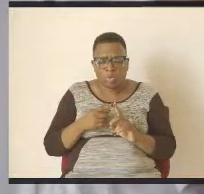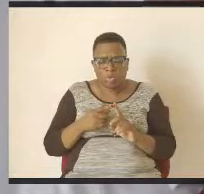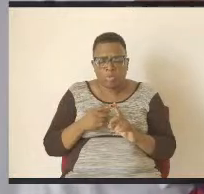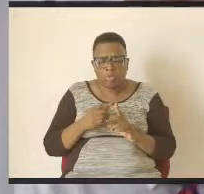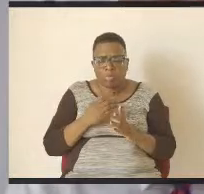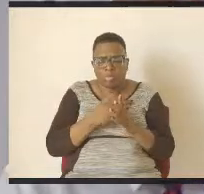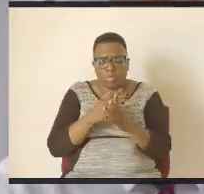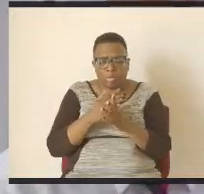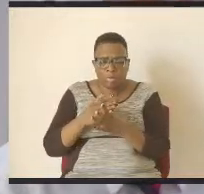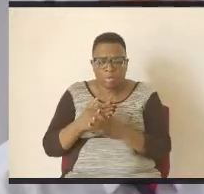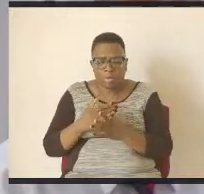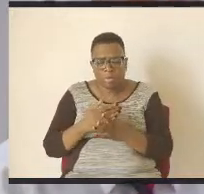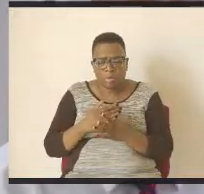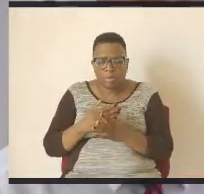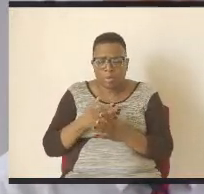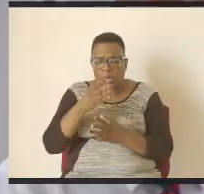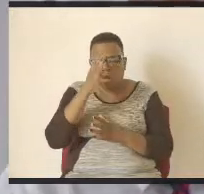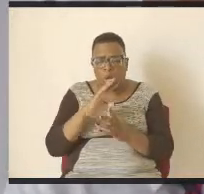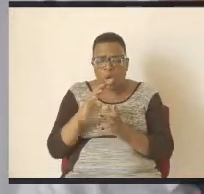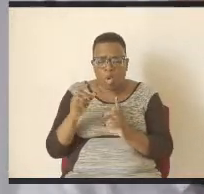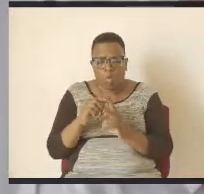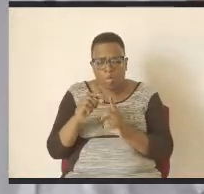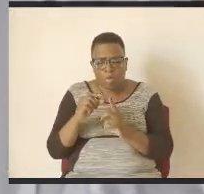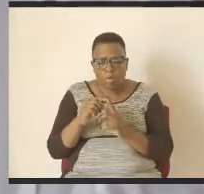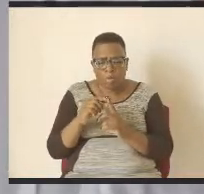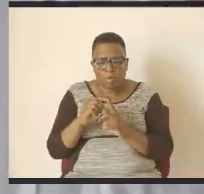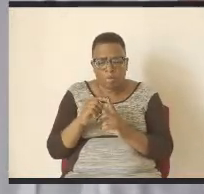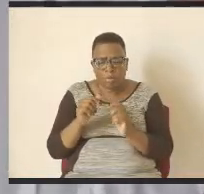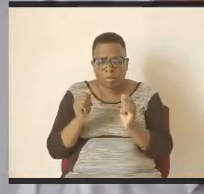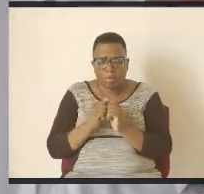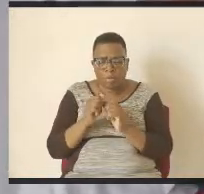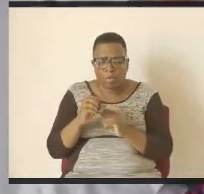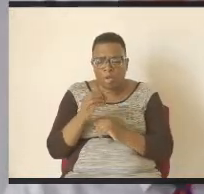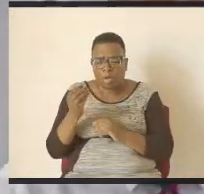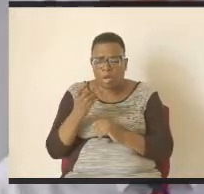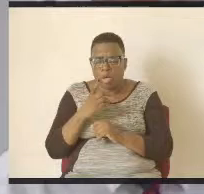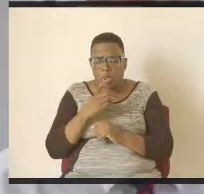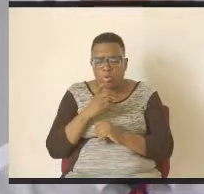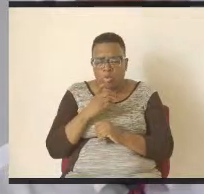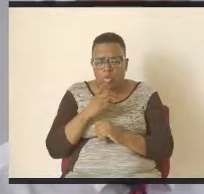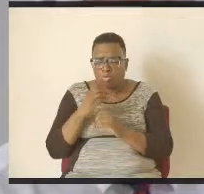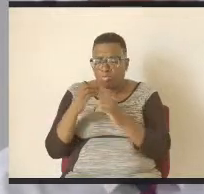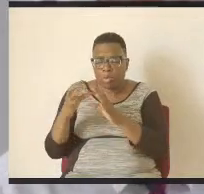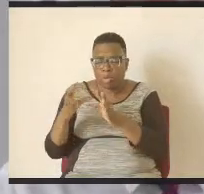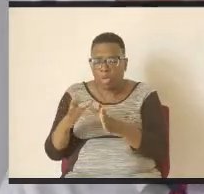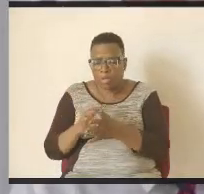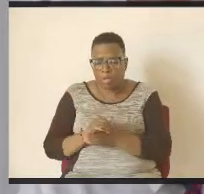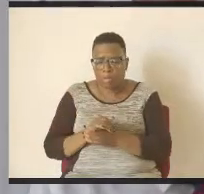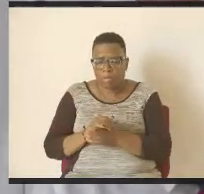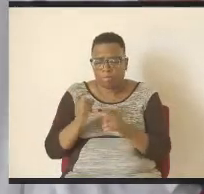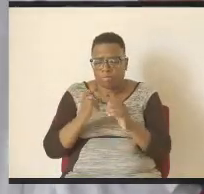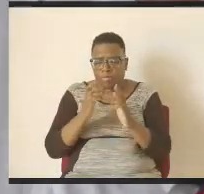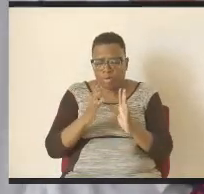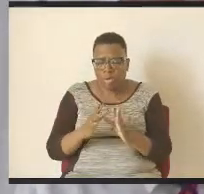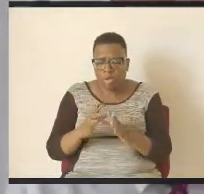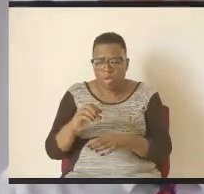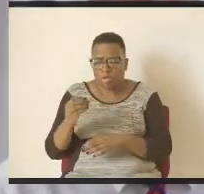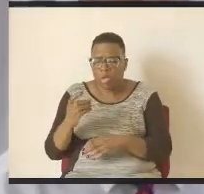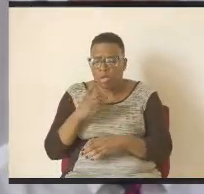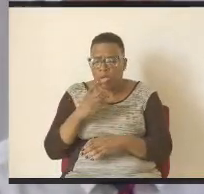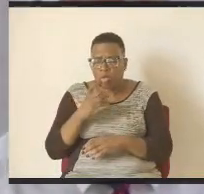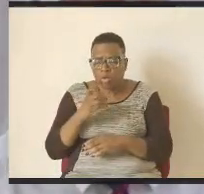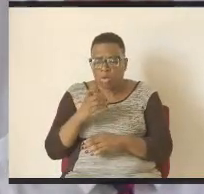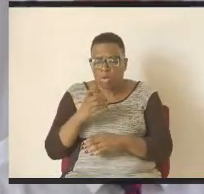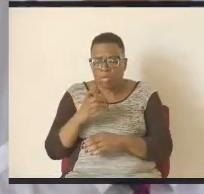share that word with others who are lost, with others who are on the